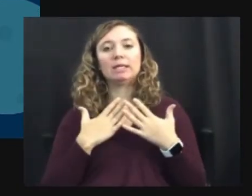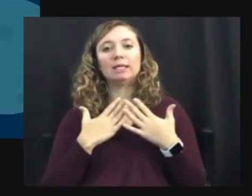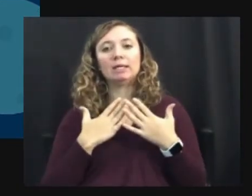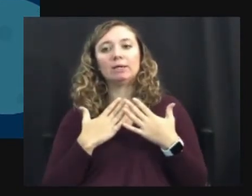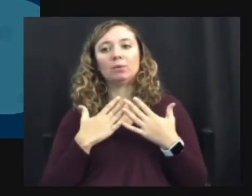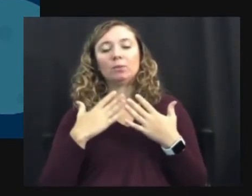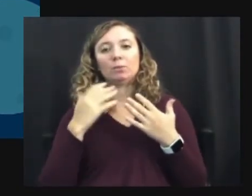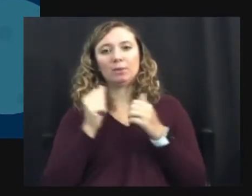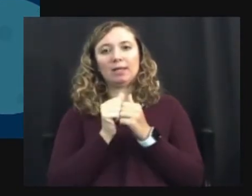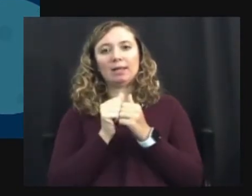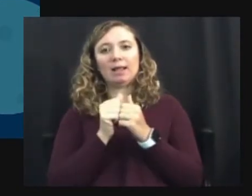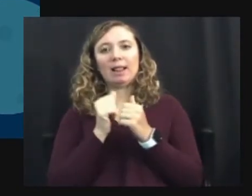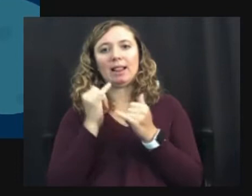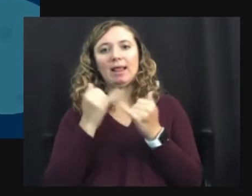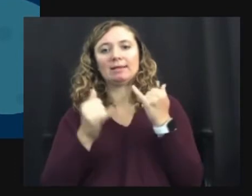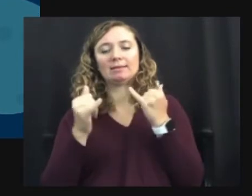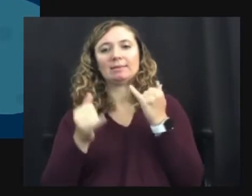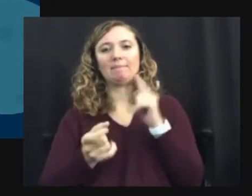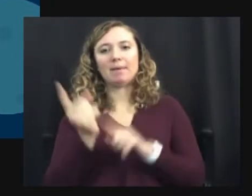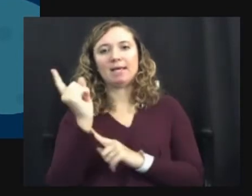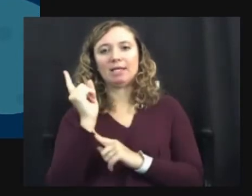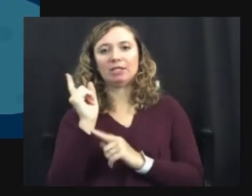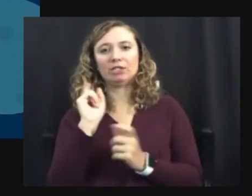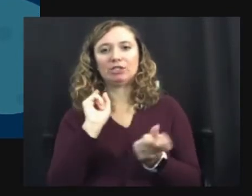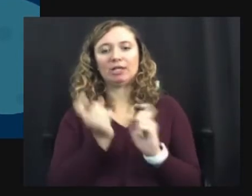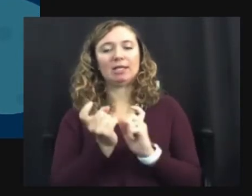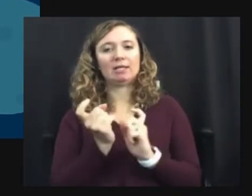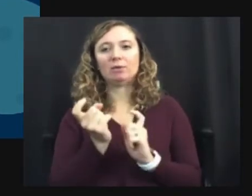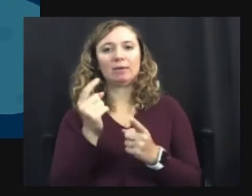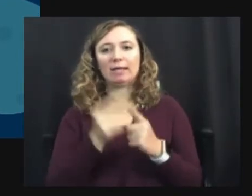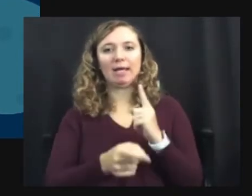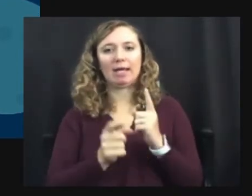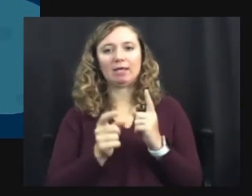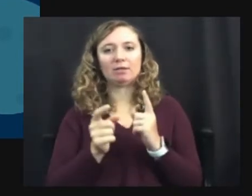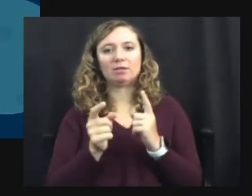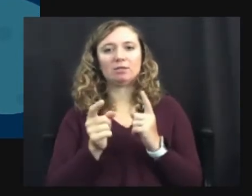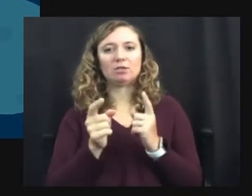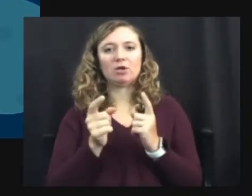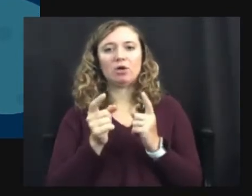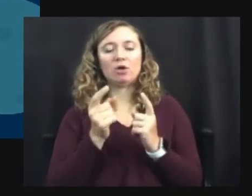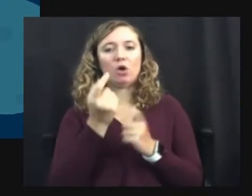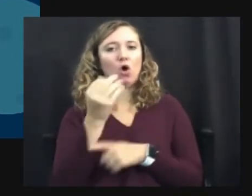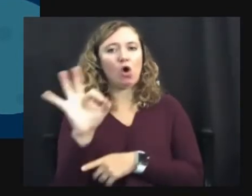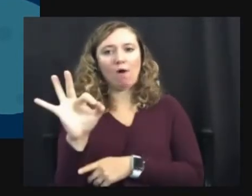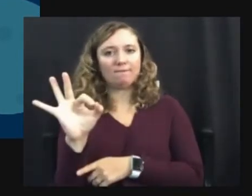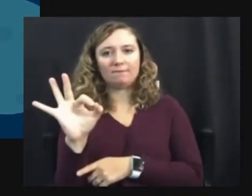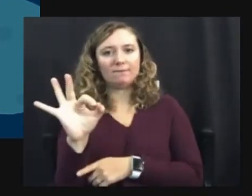minute change, they cannot be turned off. But